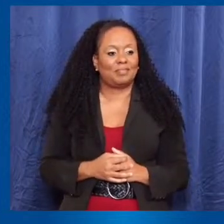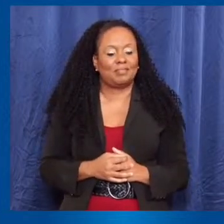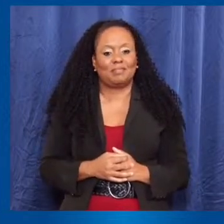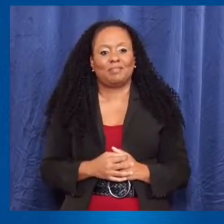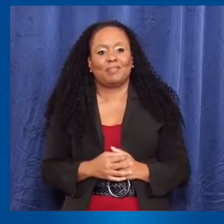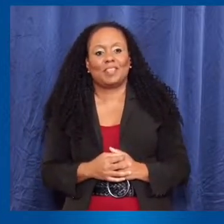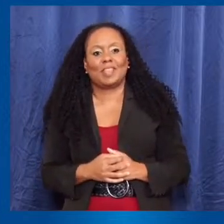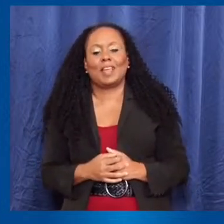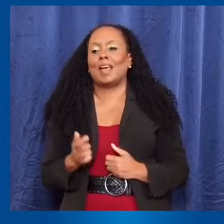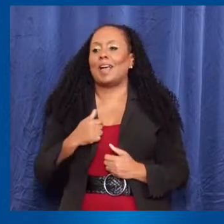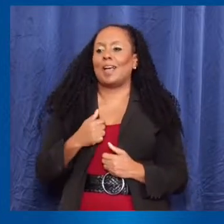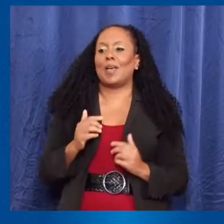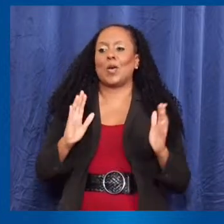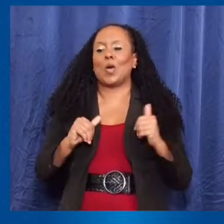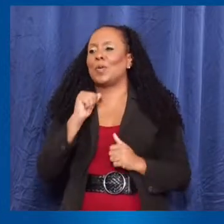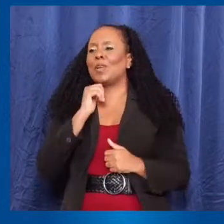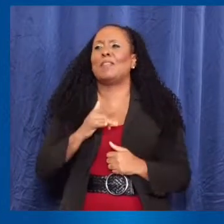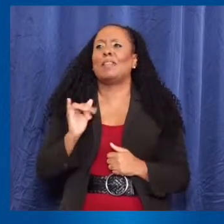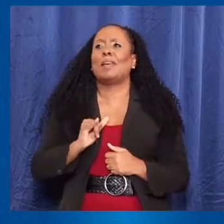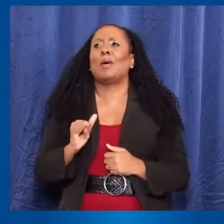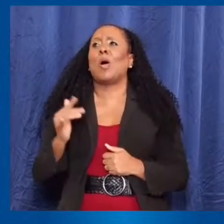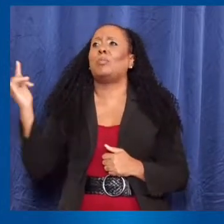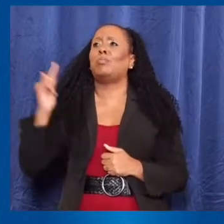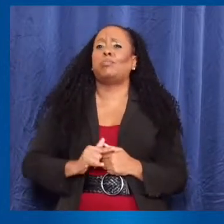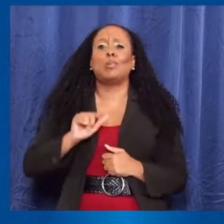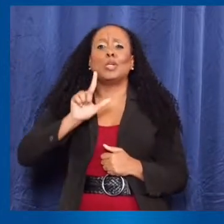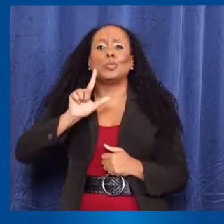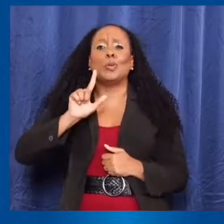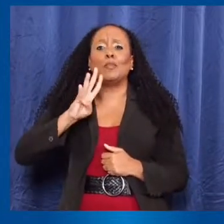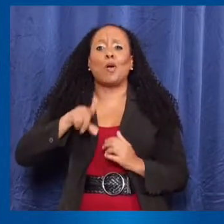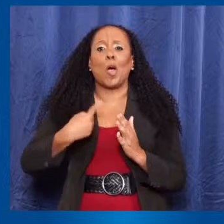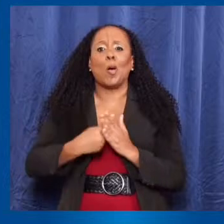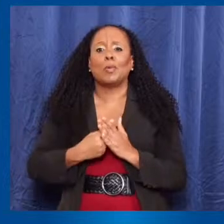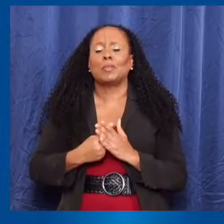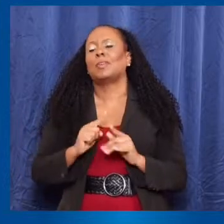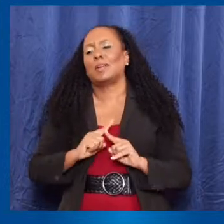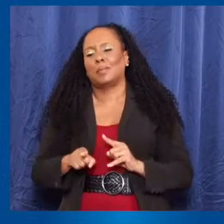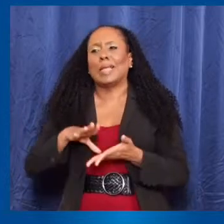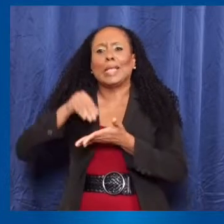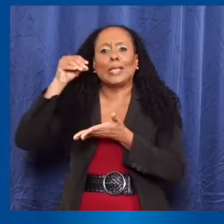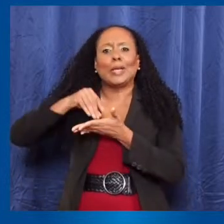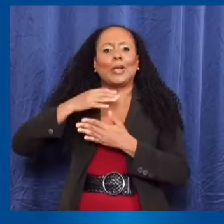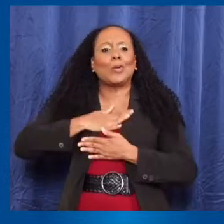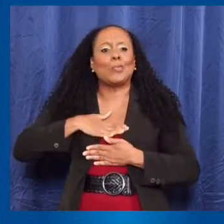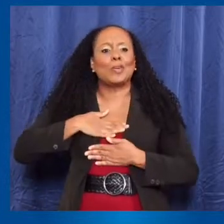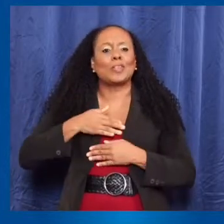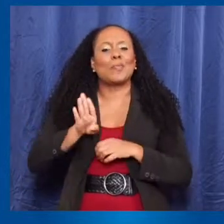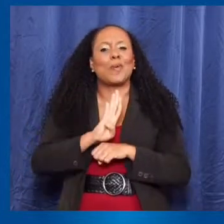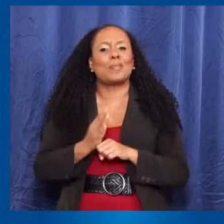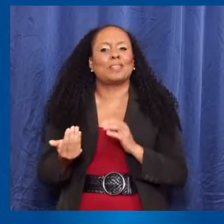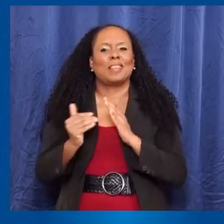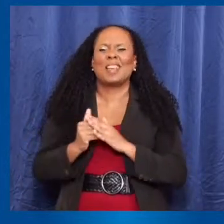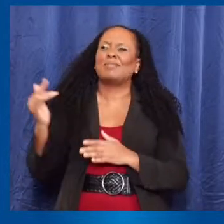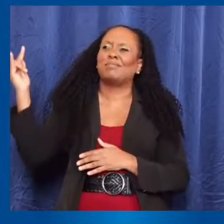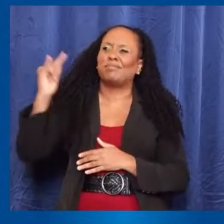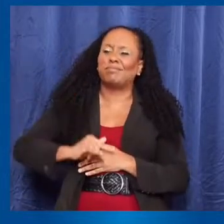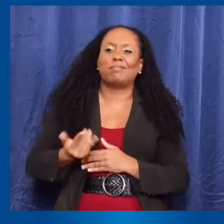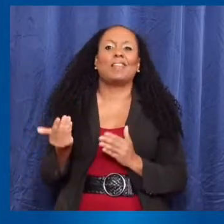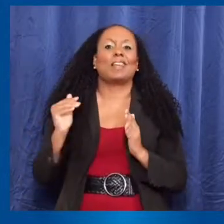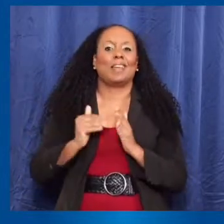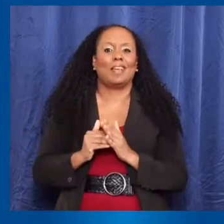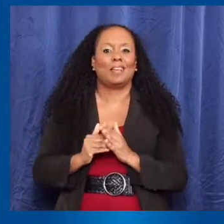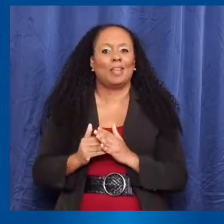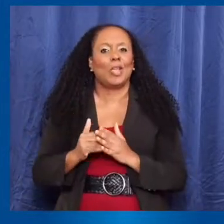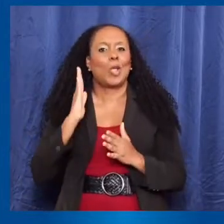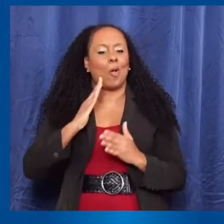to Barbados. You need to come back and understand and learn and appreciate the island better. And I'm sure that Barbadians would love